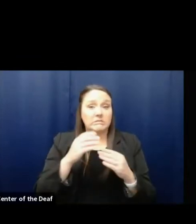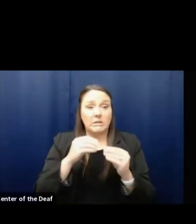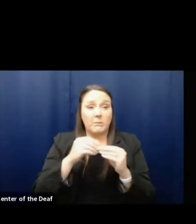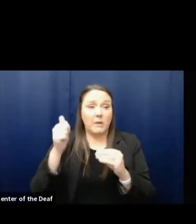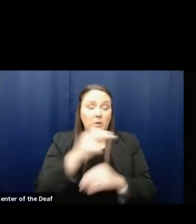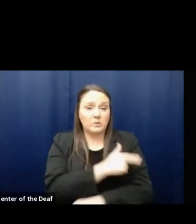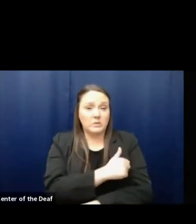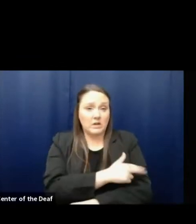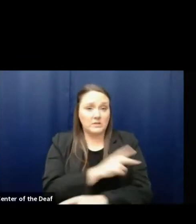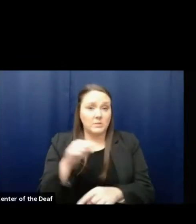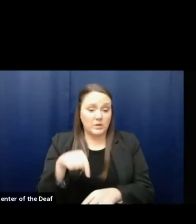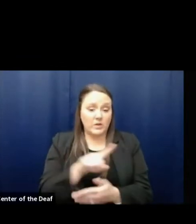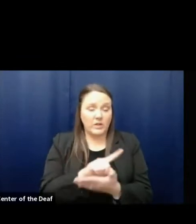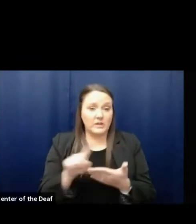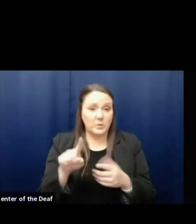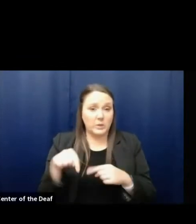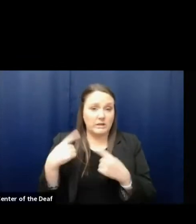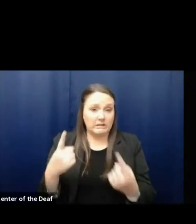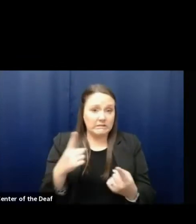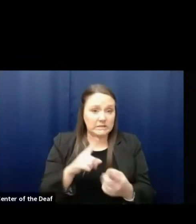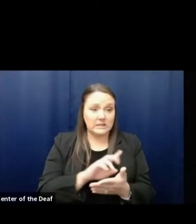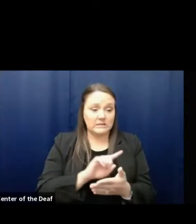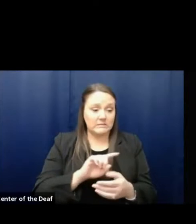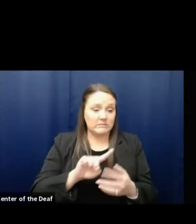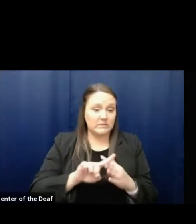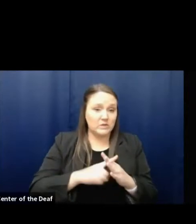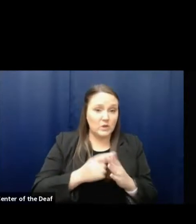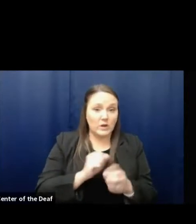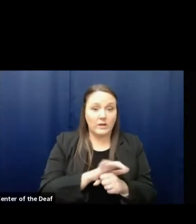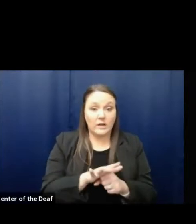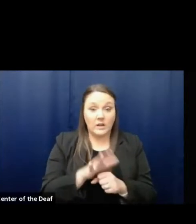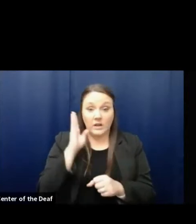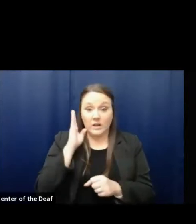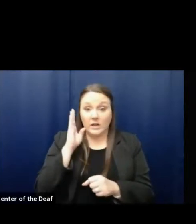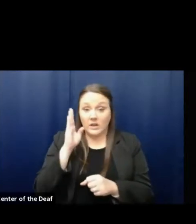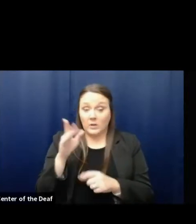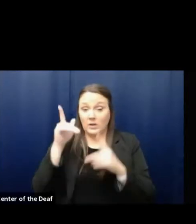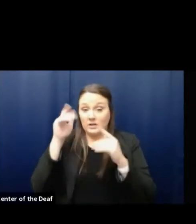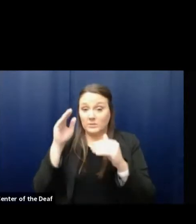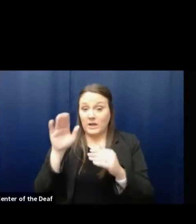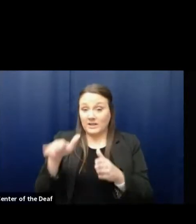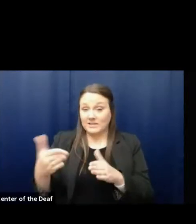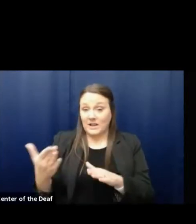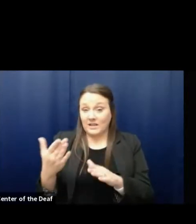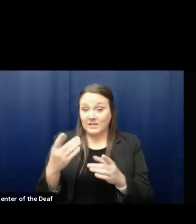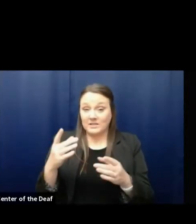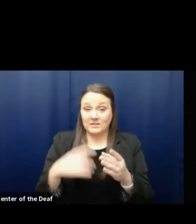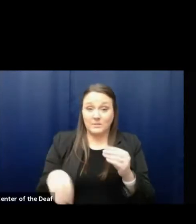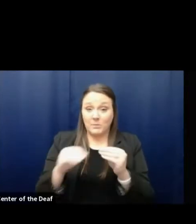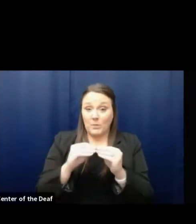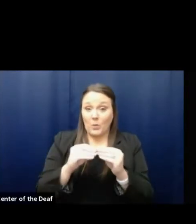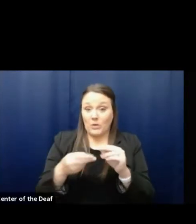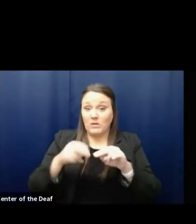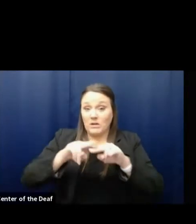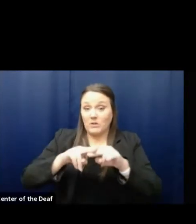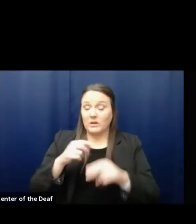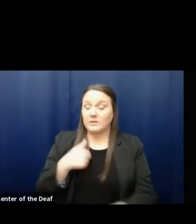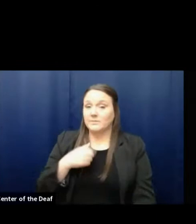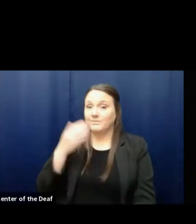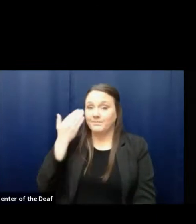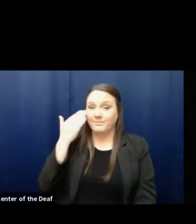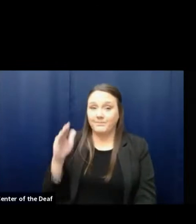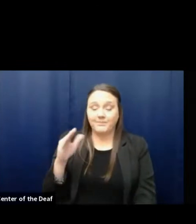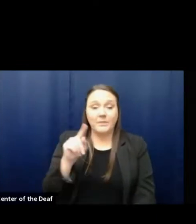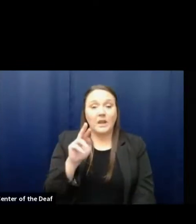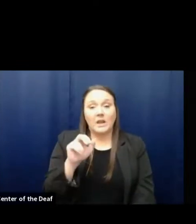week since the pandemic hit. Does this mean you'll be expecting deaths to kick back up in the coming weeks? I don't know. The